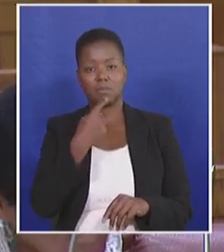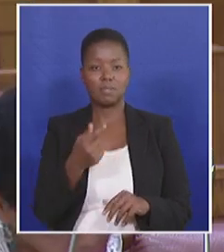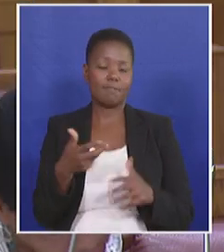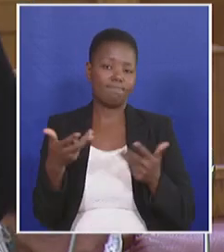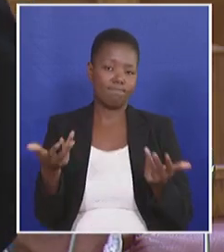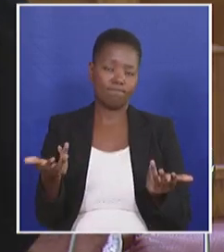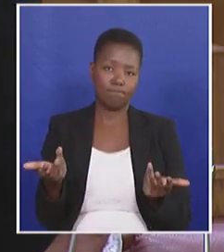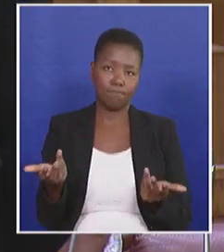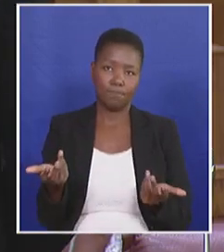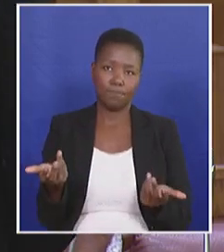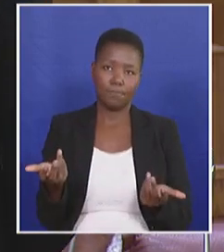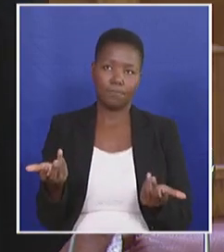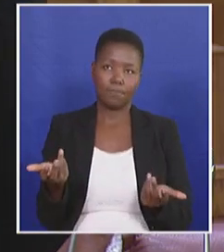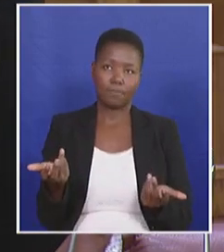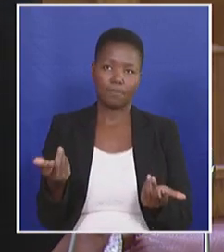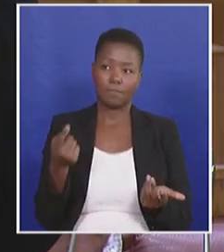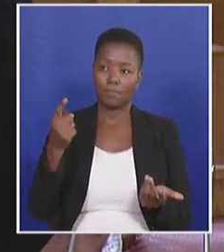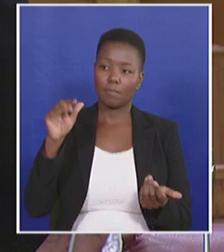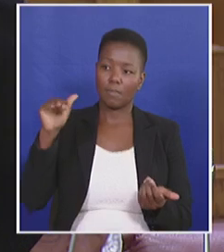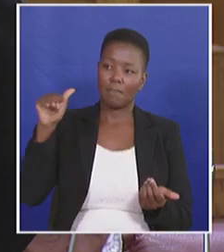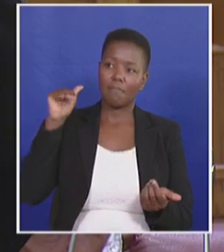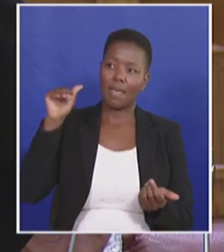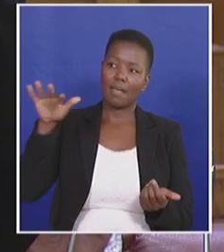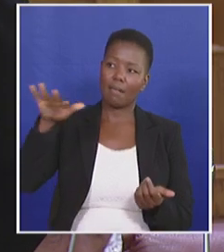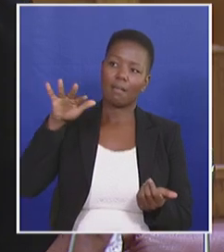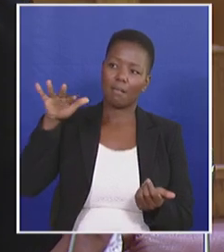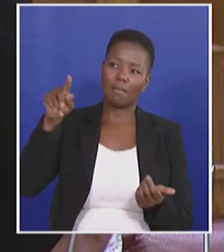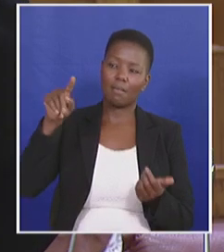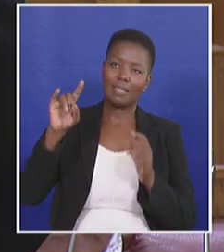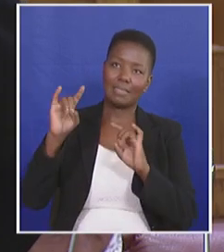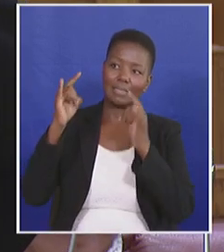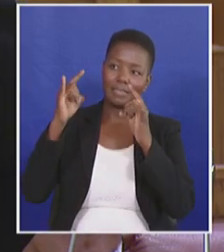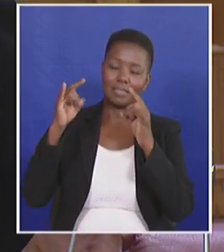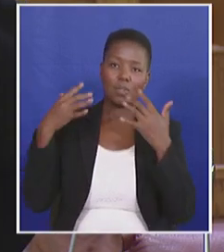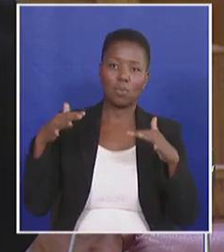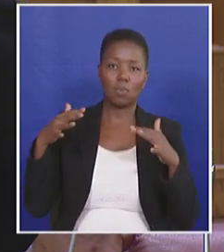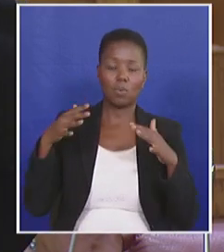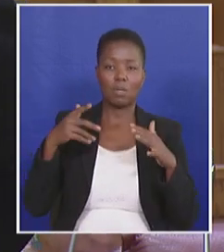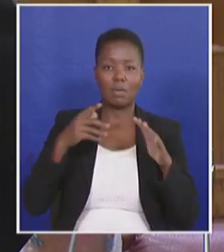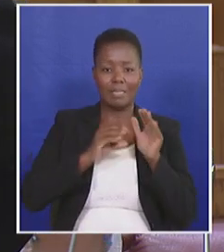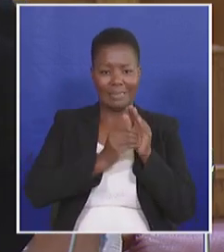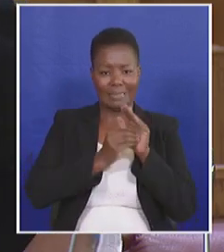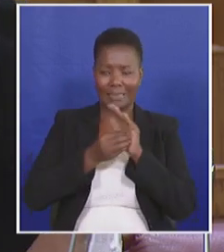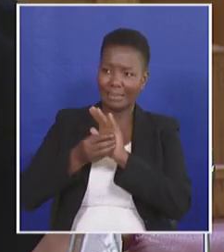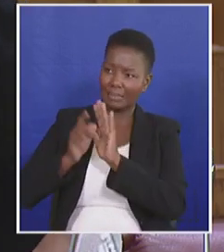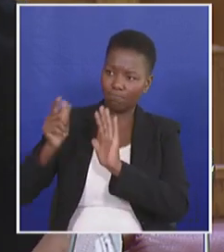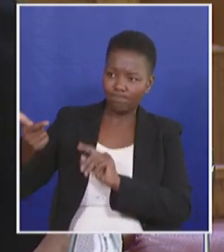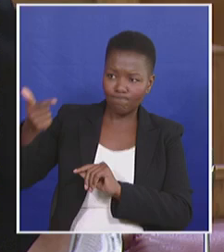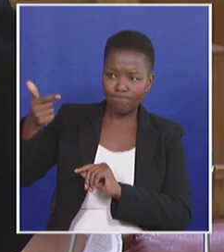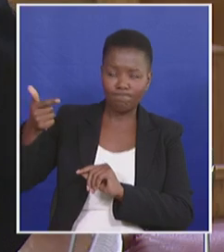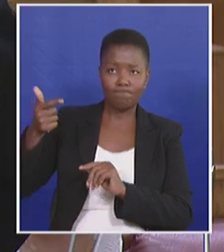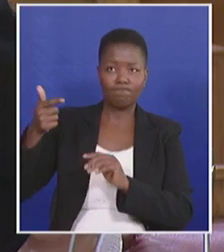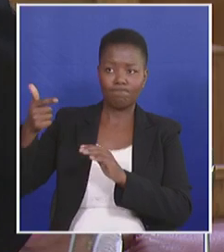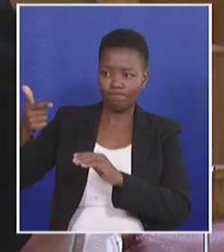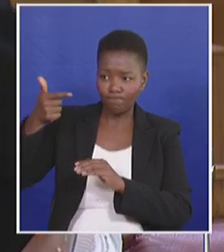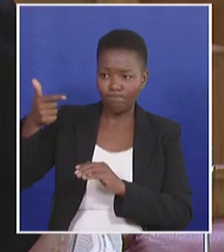says a bank downtown is under siege from criminals, for an example. So there's a bank